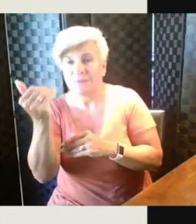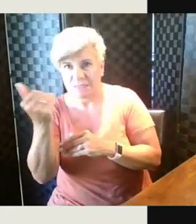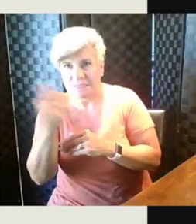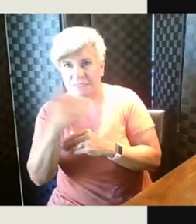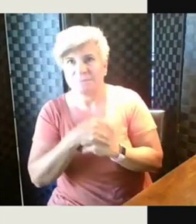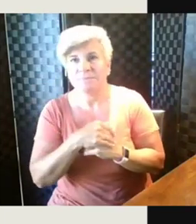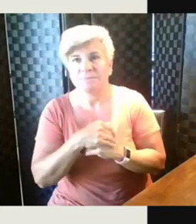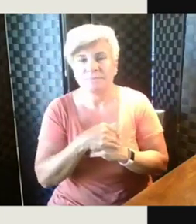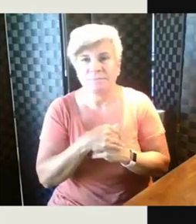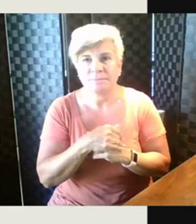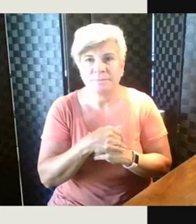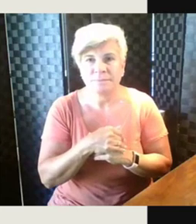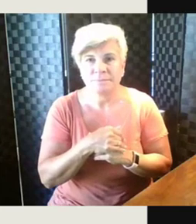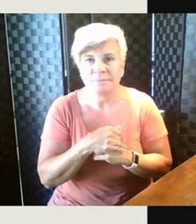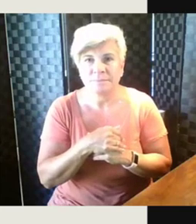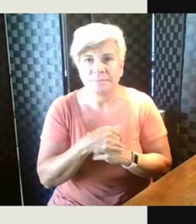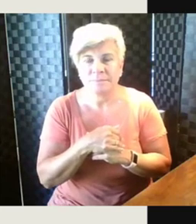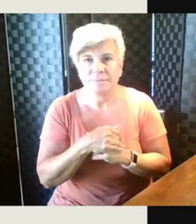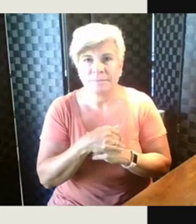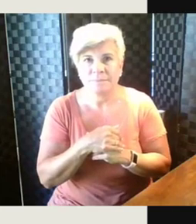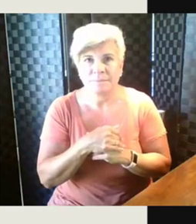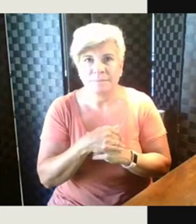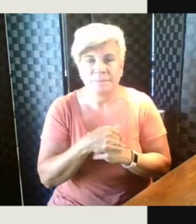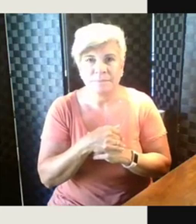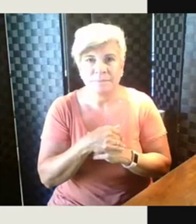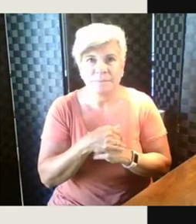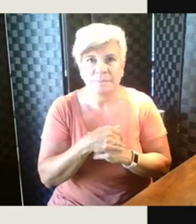is 15.